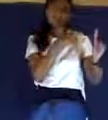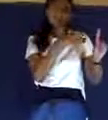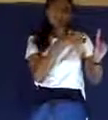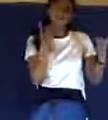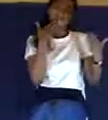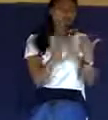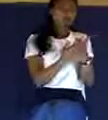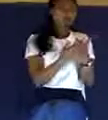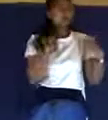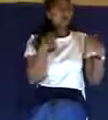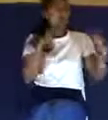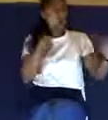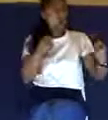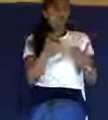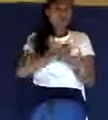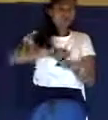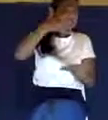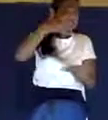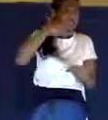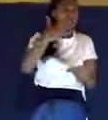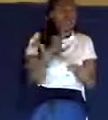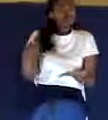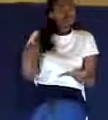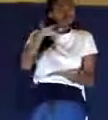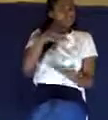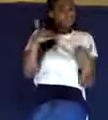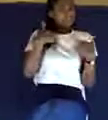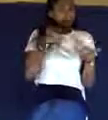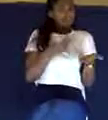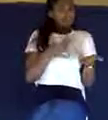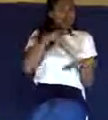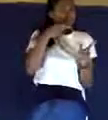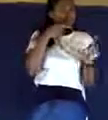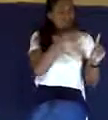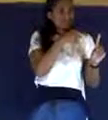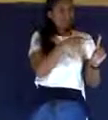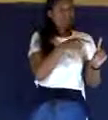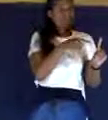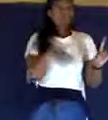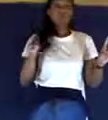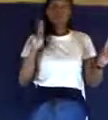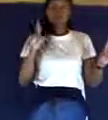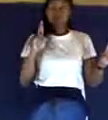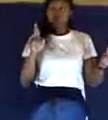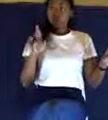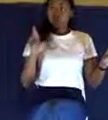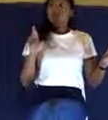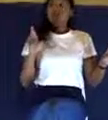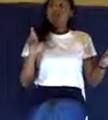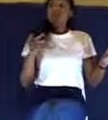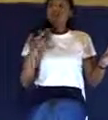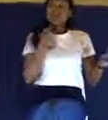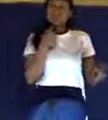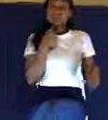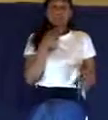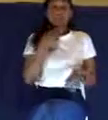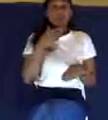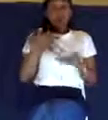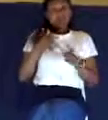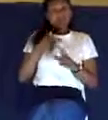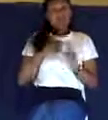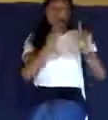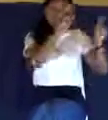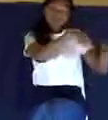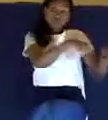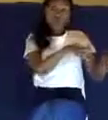He's strong. He's a man of substance. Look at verse 2. "And Ruth the Moabite said unto Naomi, Let me go into the field and glean after ears